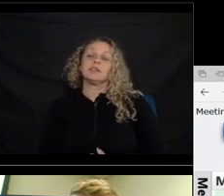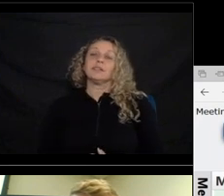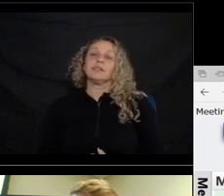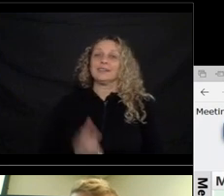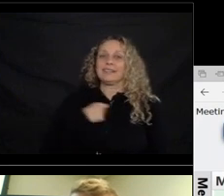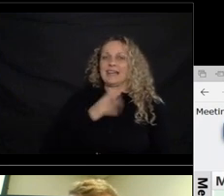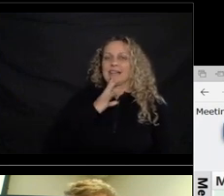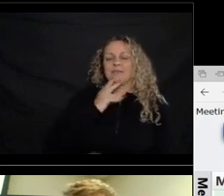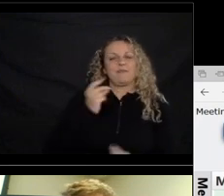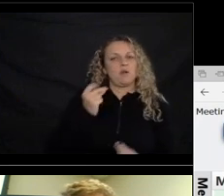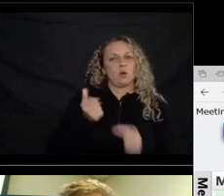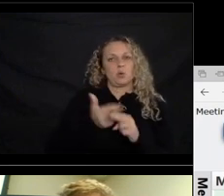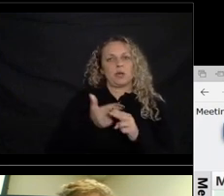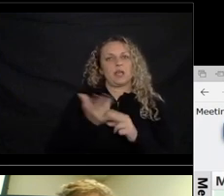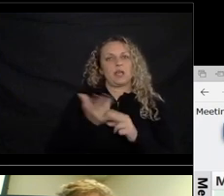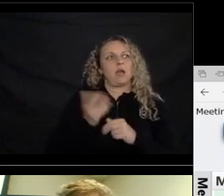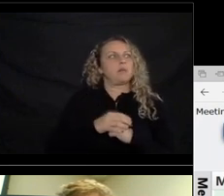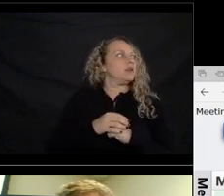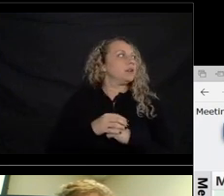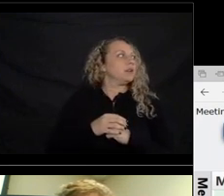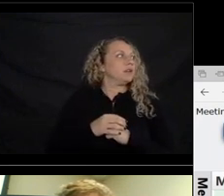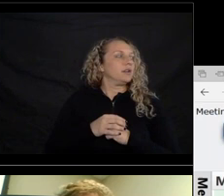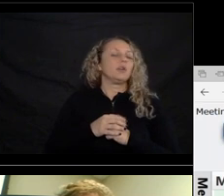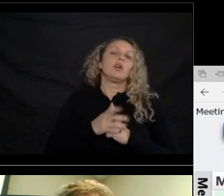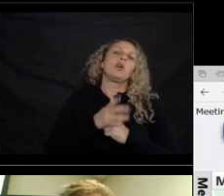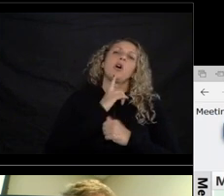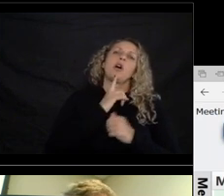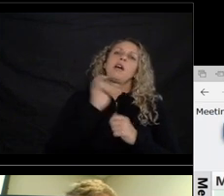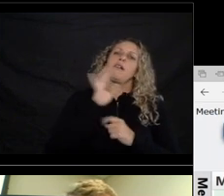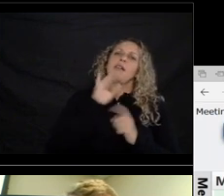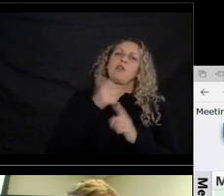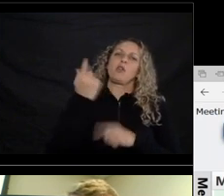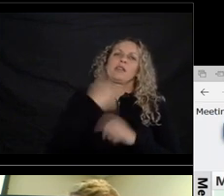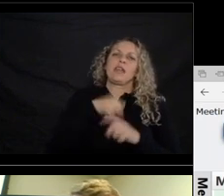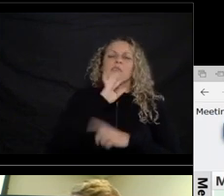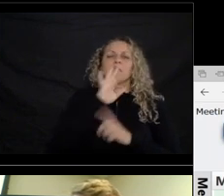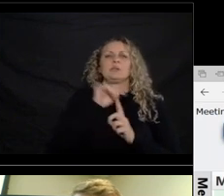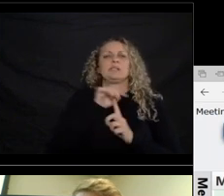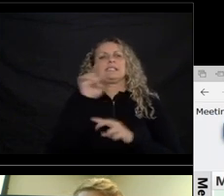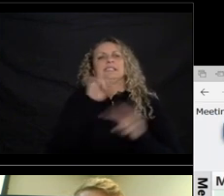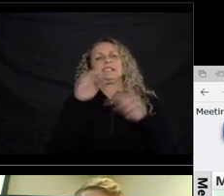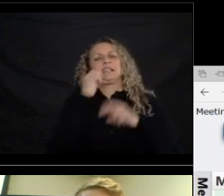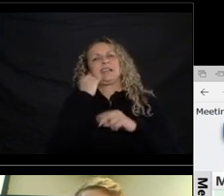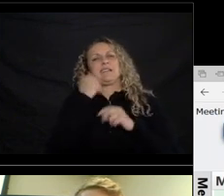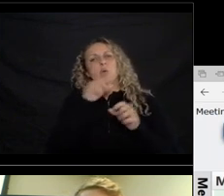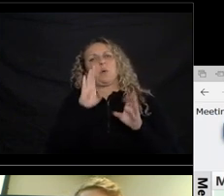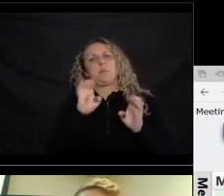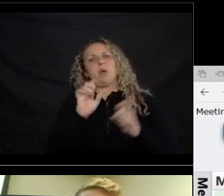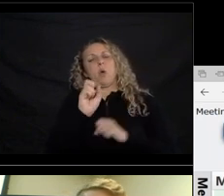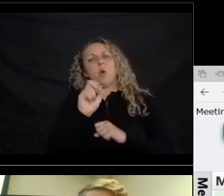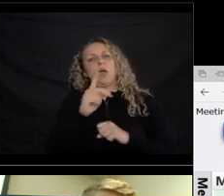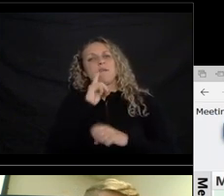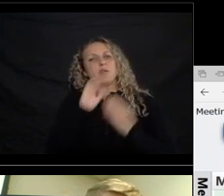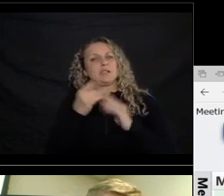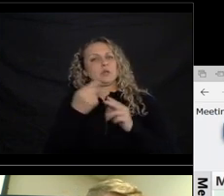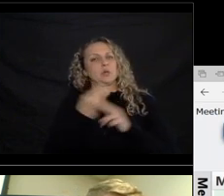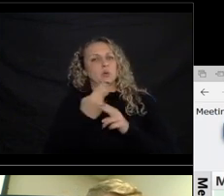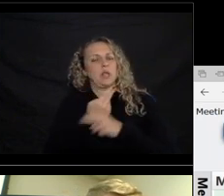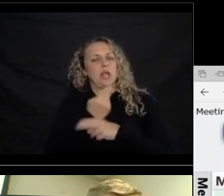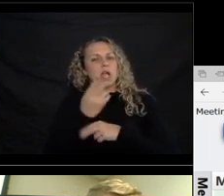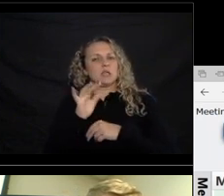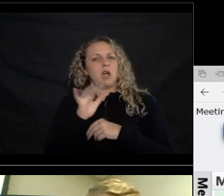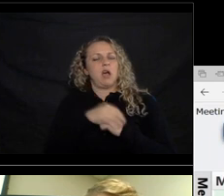can speak very quickly on this. Had a thought the other day of seeing, you know, if it would be okay for the city to